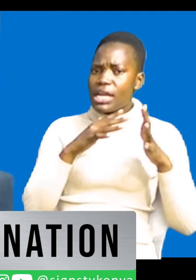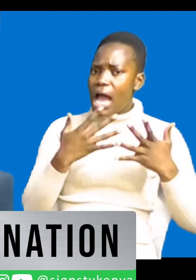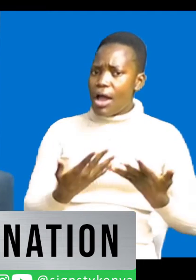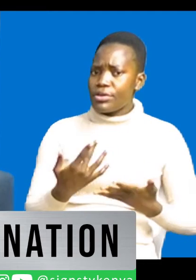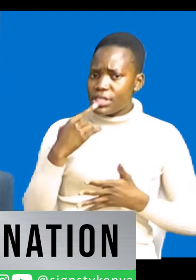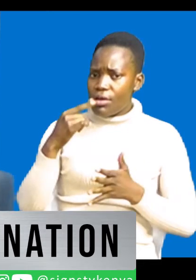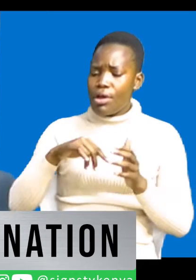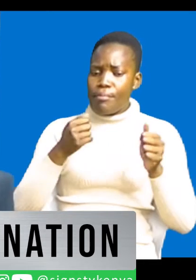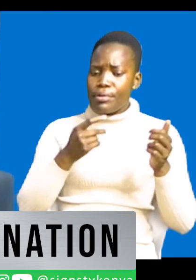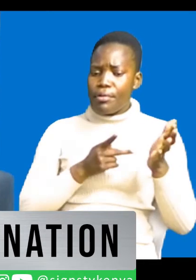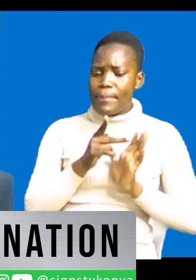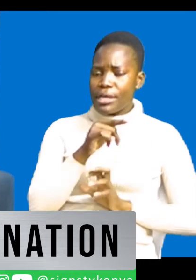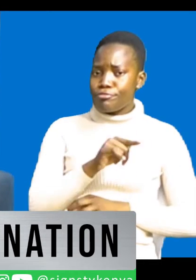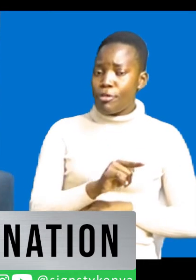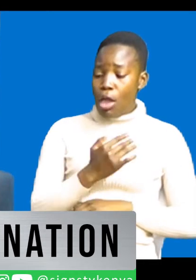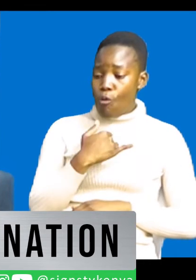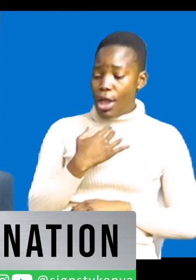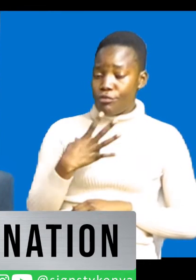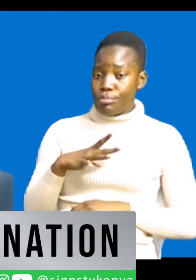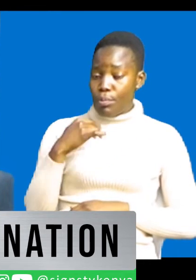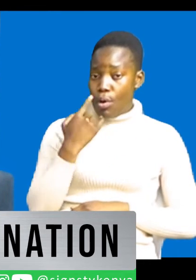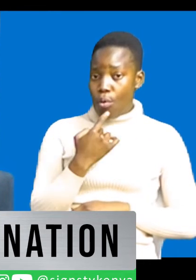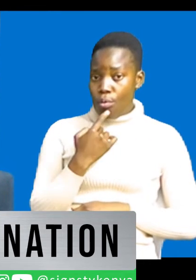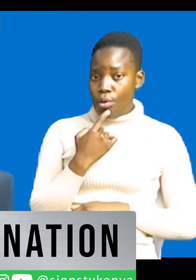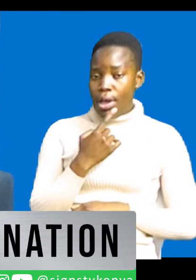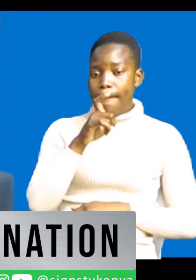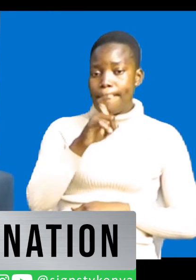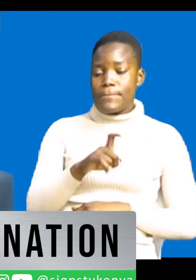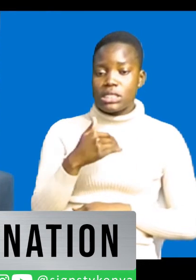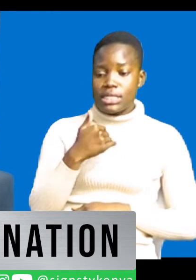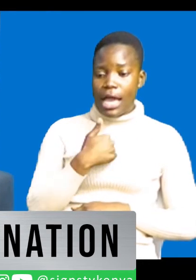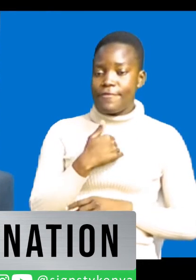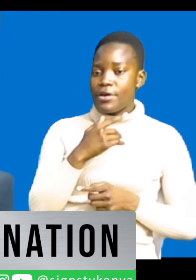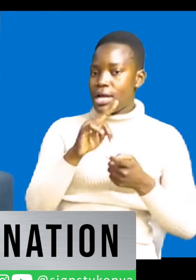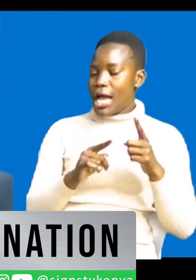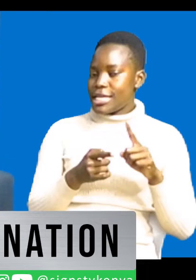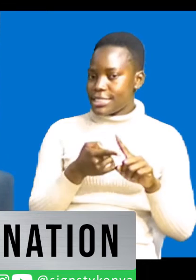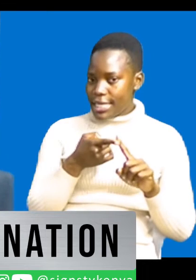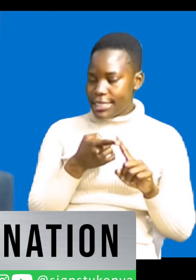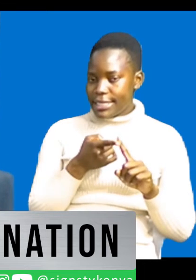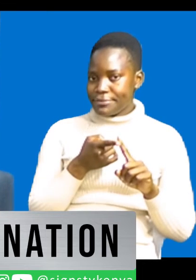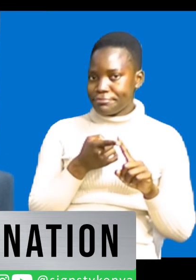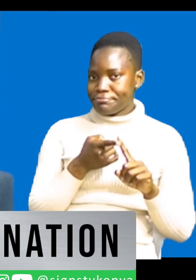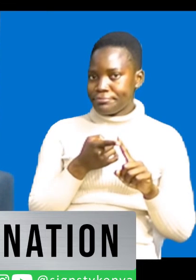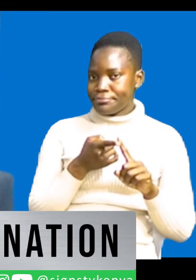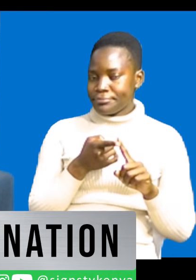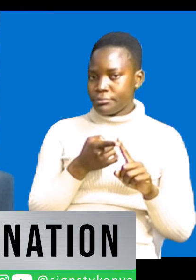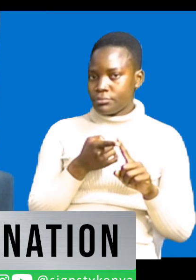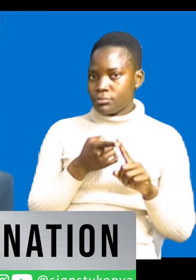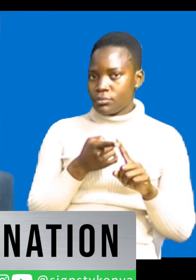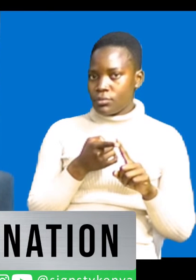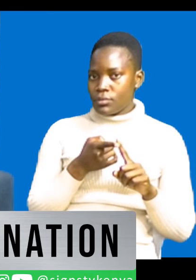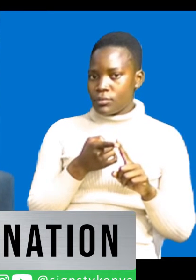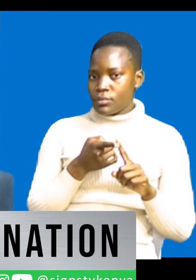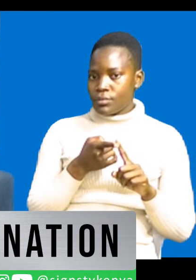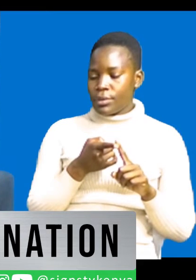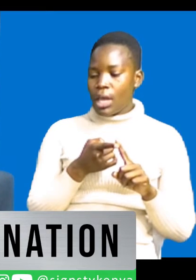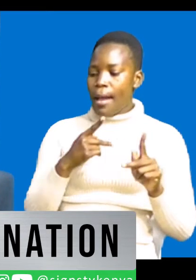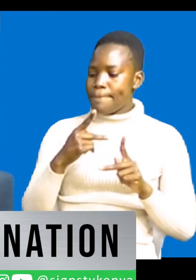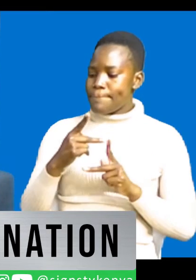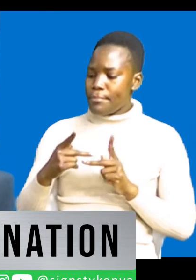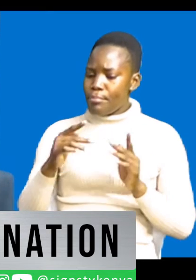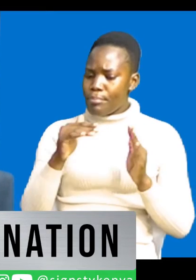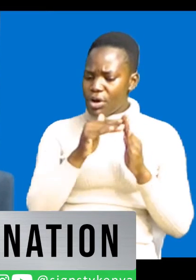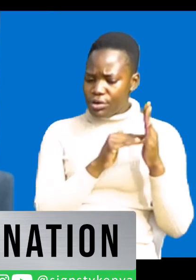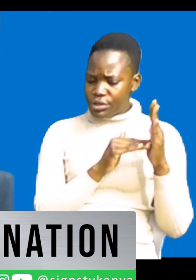Please, can I pay this? There are people who, there should be a standard is it procedure or